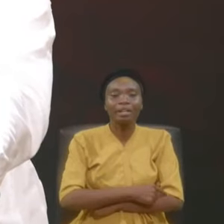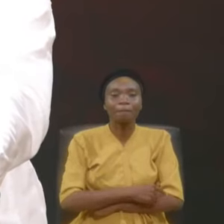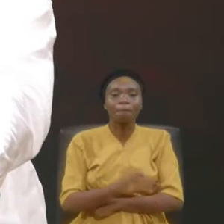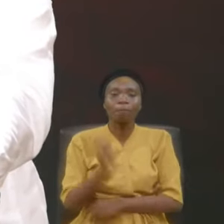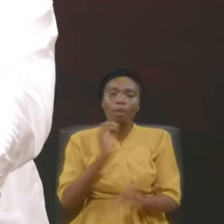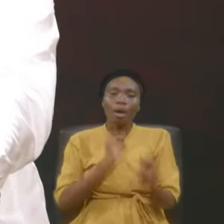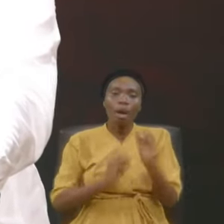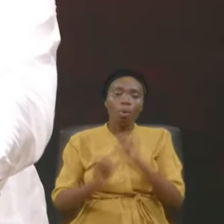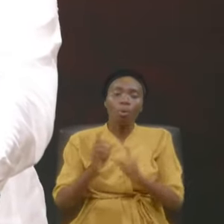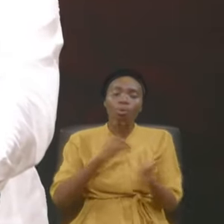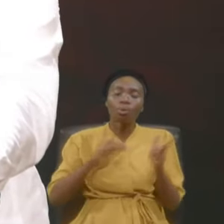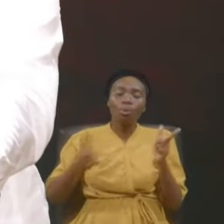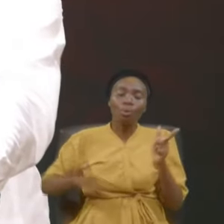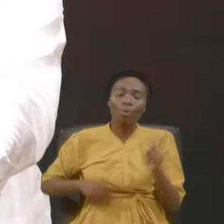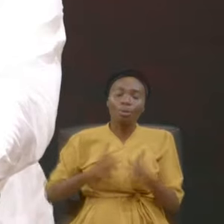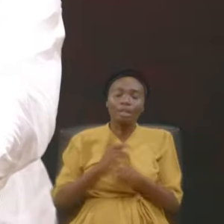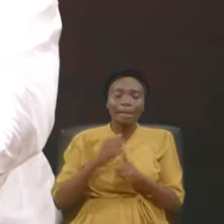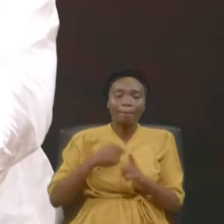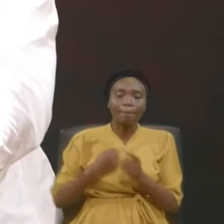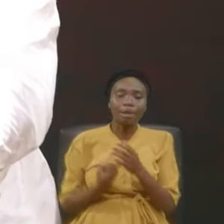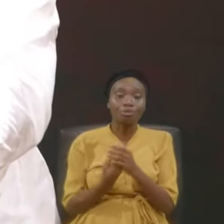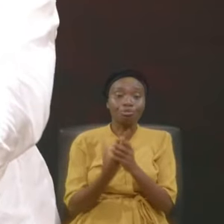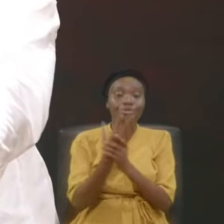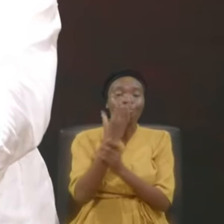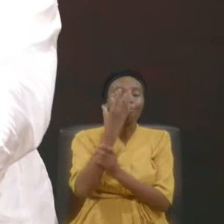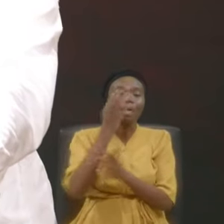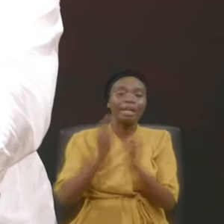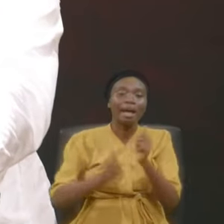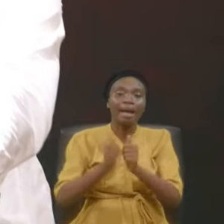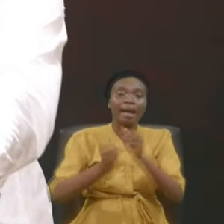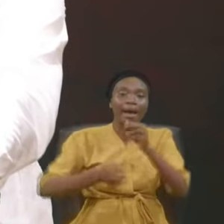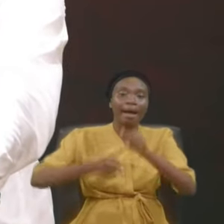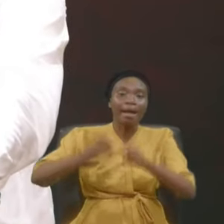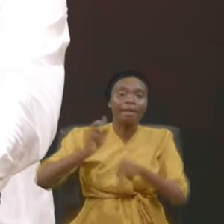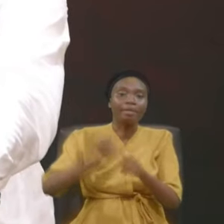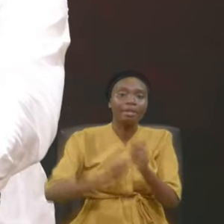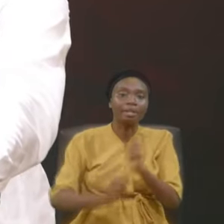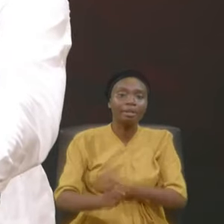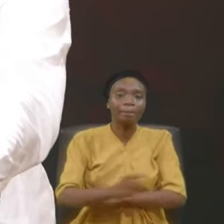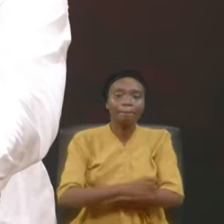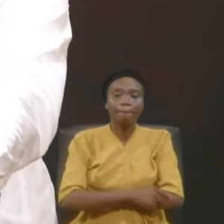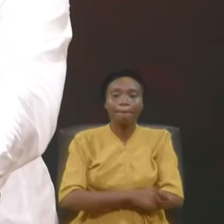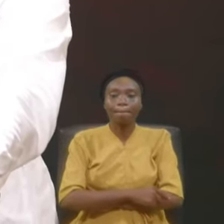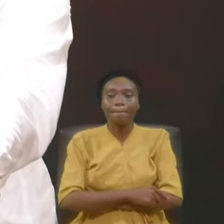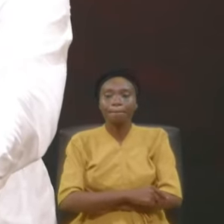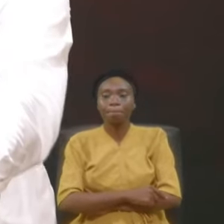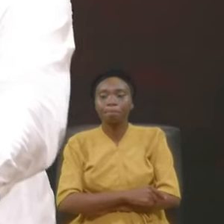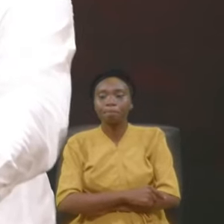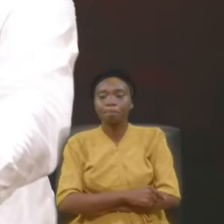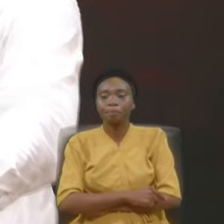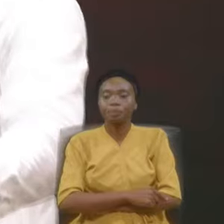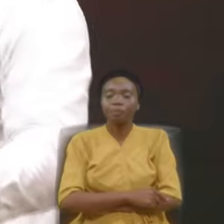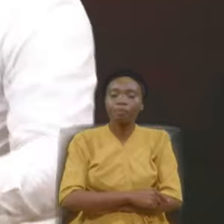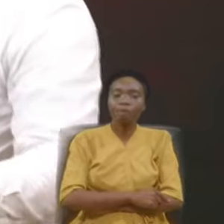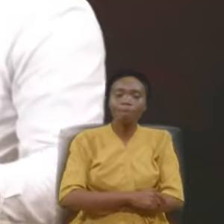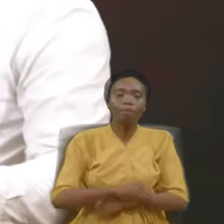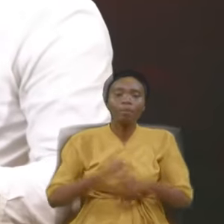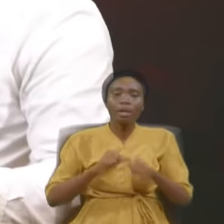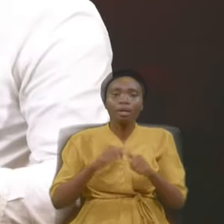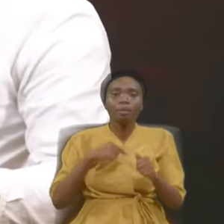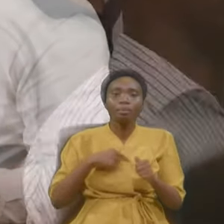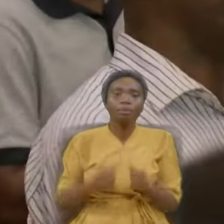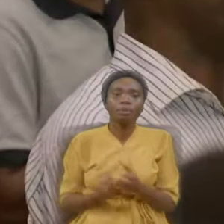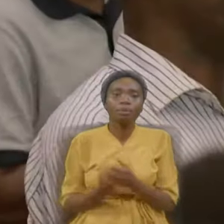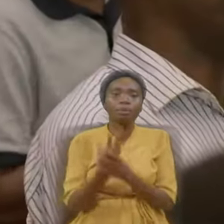day. Oh Lord, keep me growing higher every day, higher every